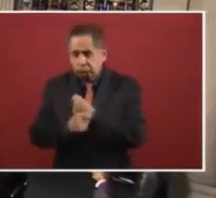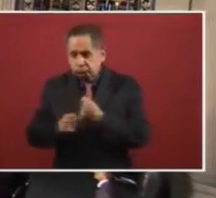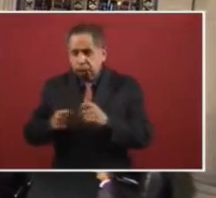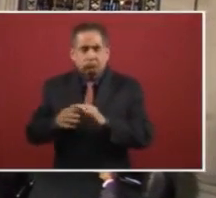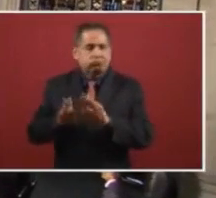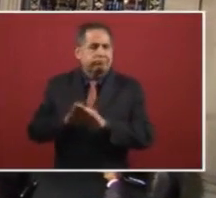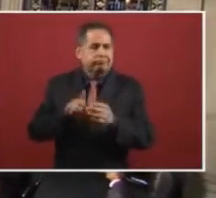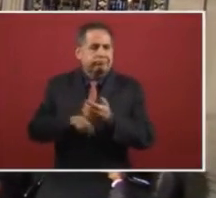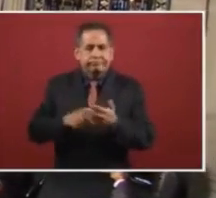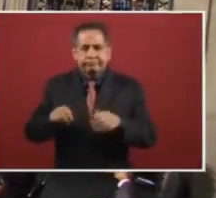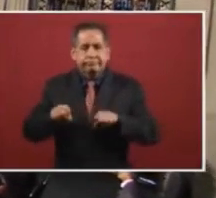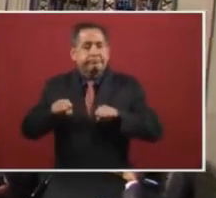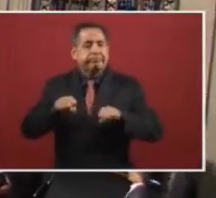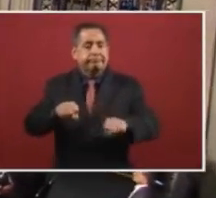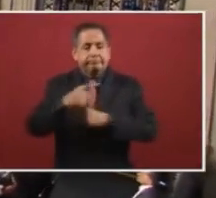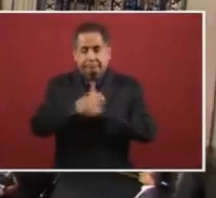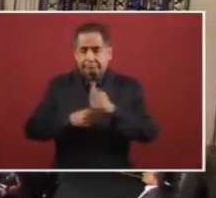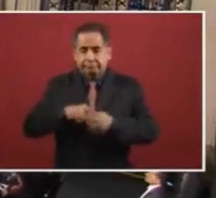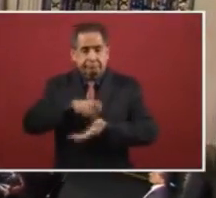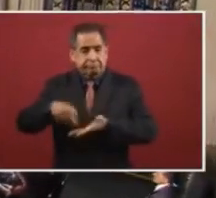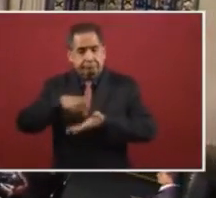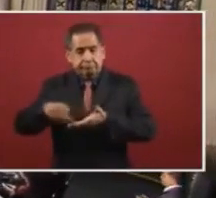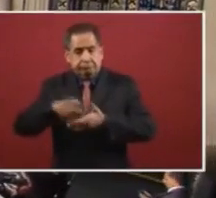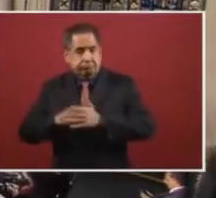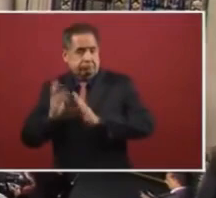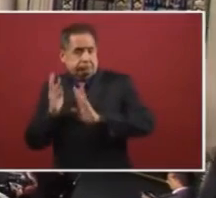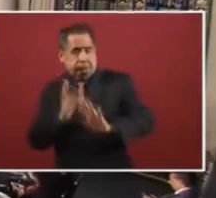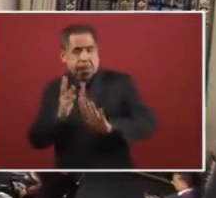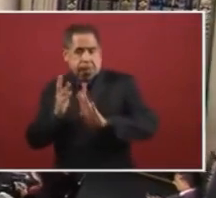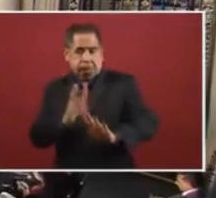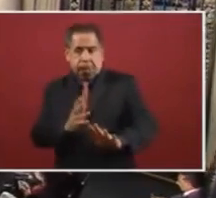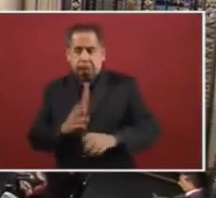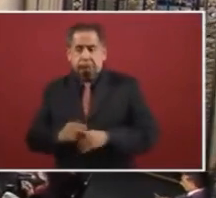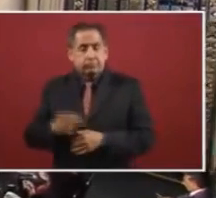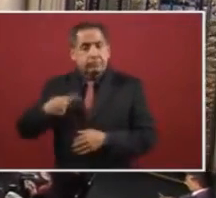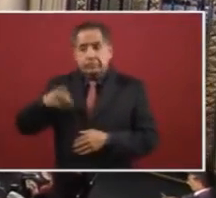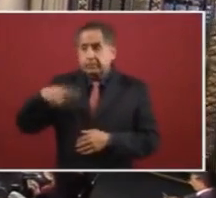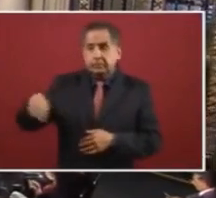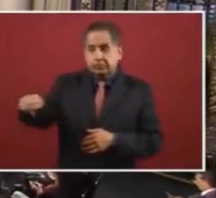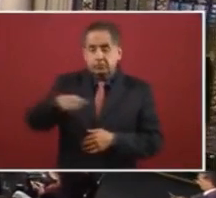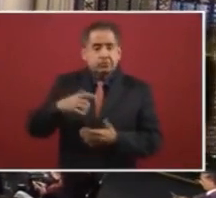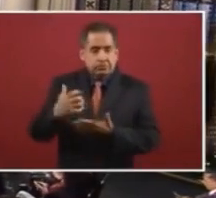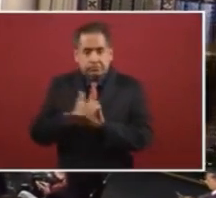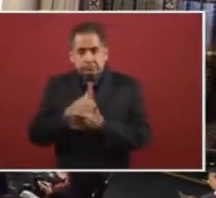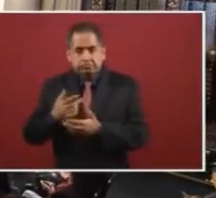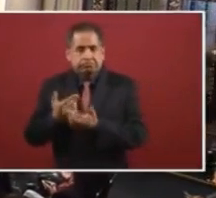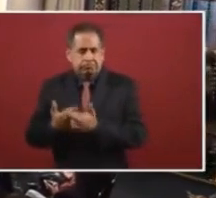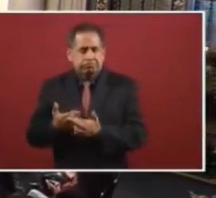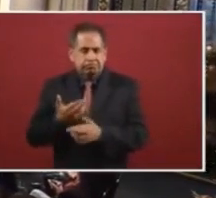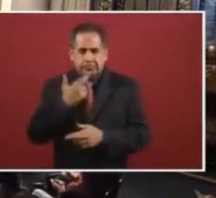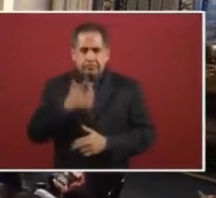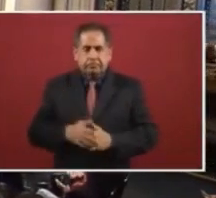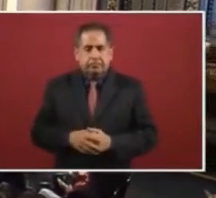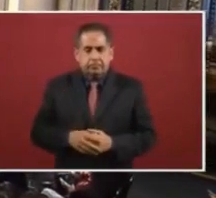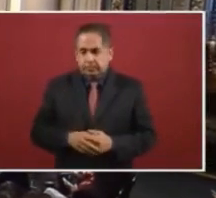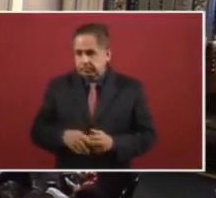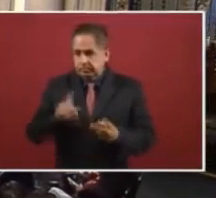of stores and department stores. The popular